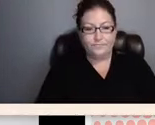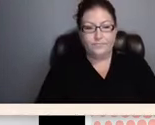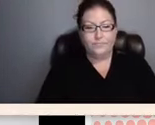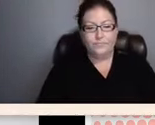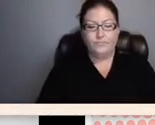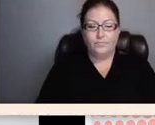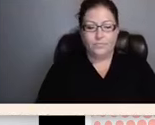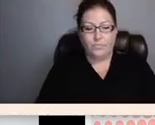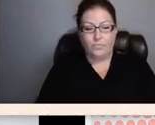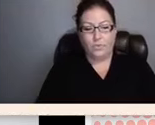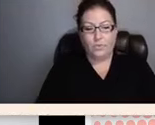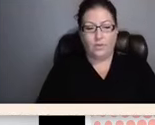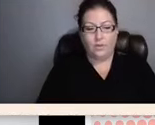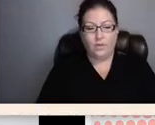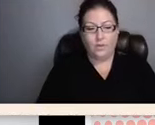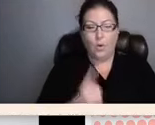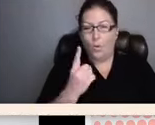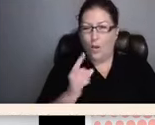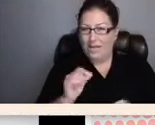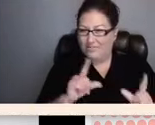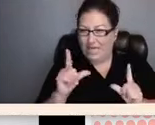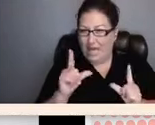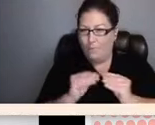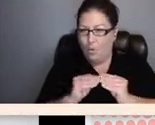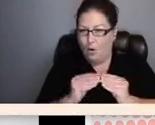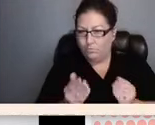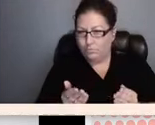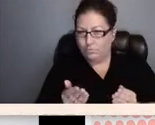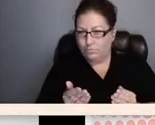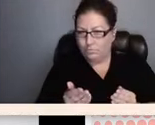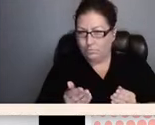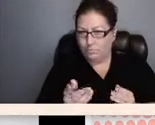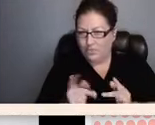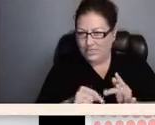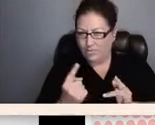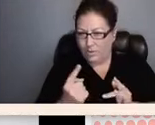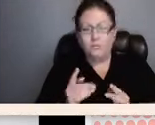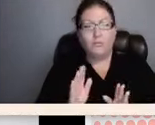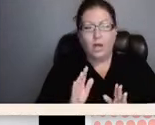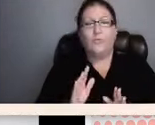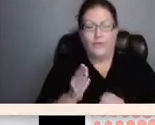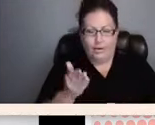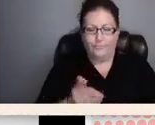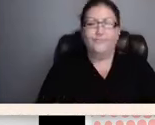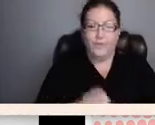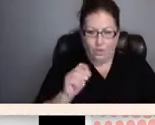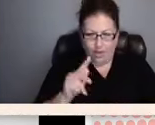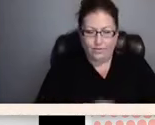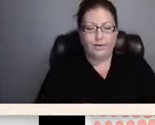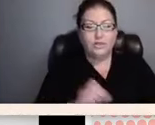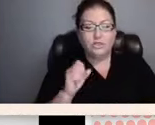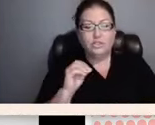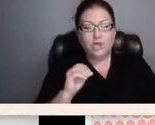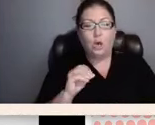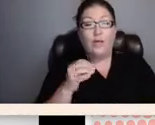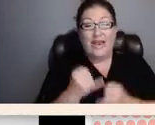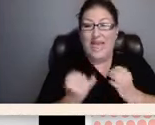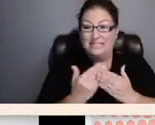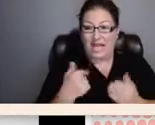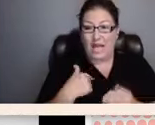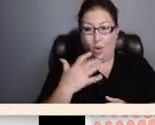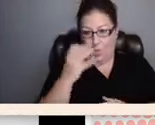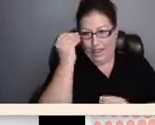So go one slide up. We skipped one. Okay. Oh, here we go. Okay. So the last thing that I wanted to let y'all